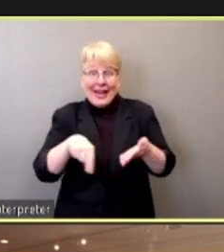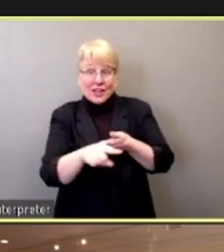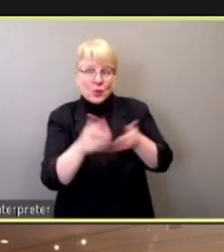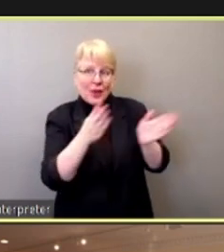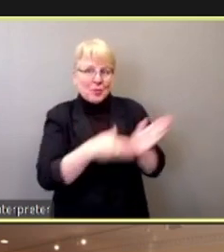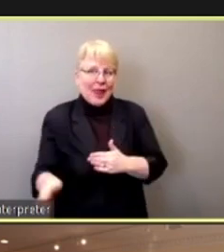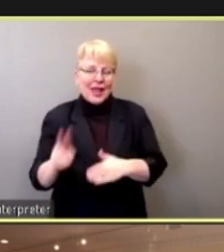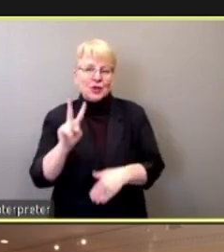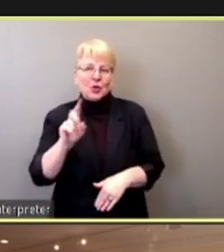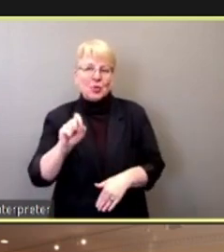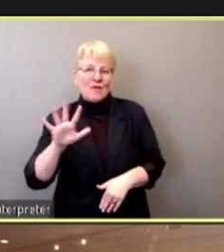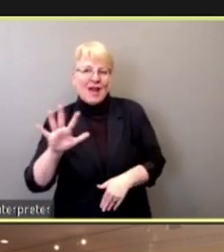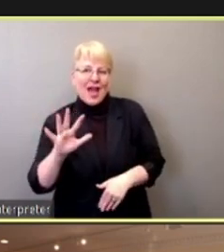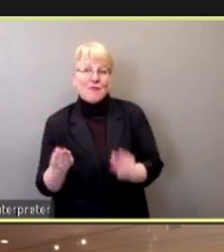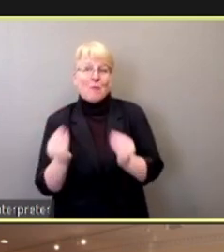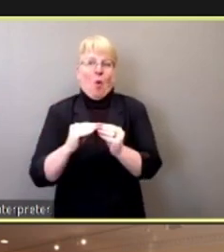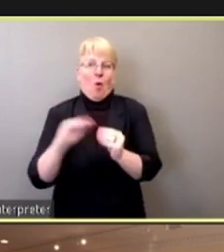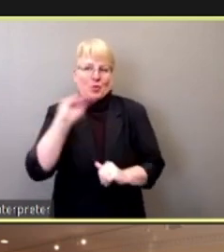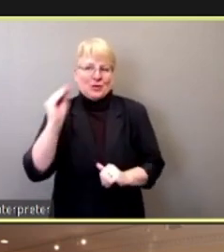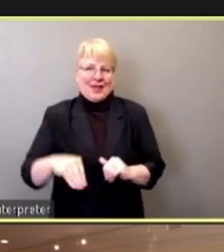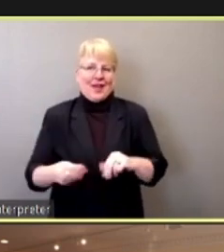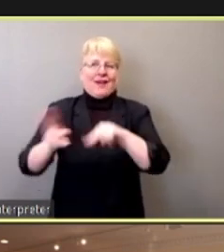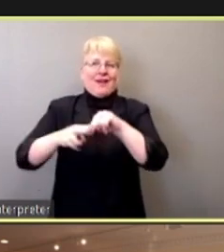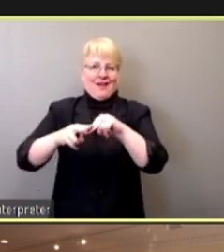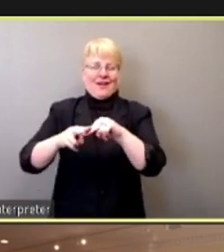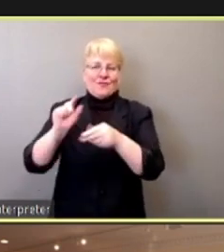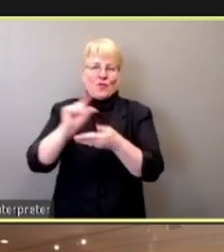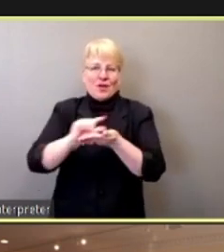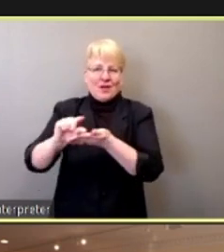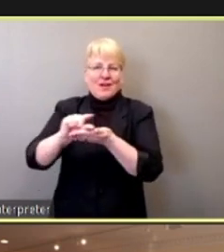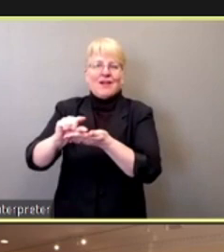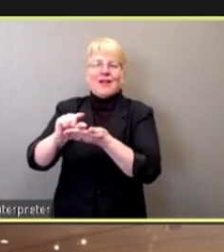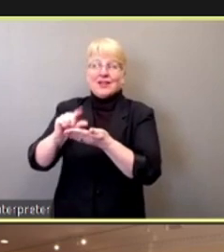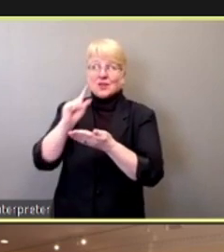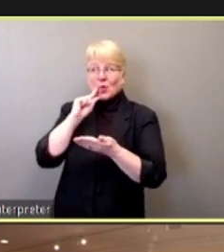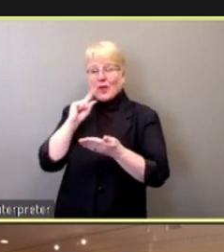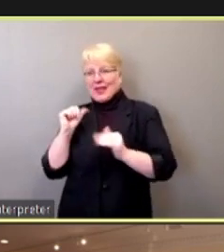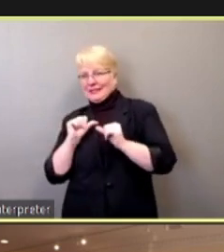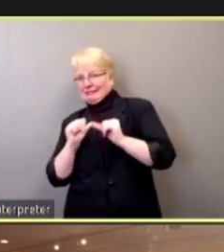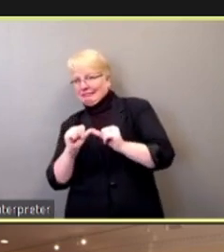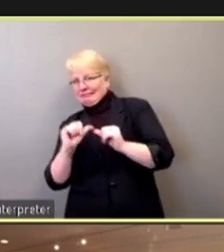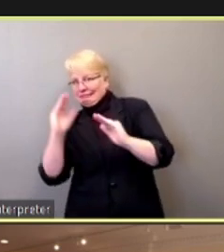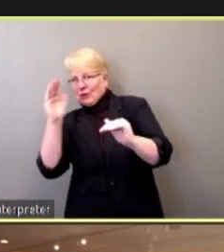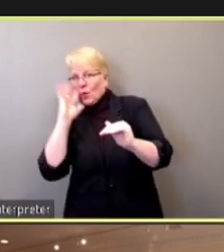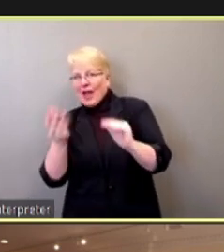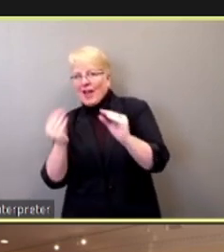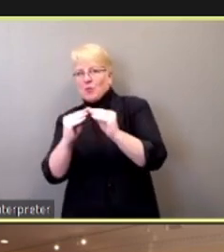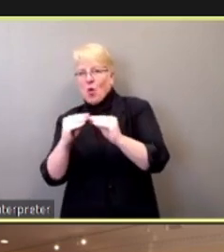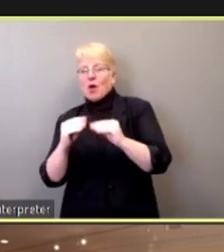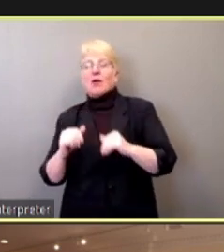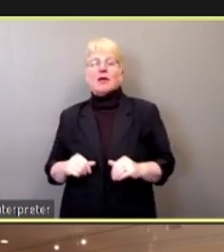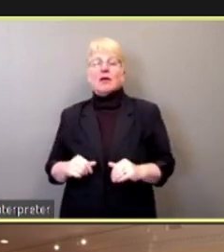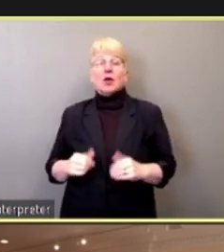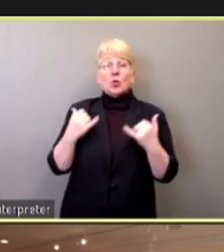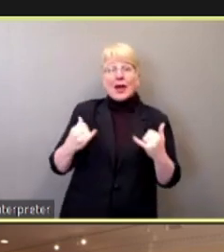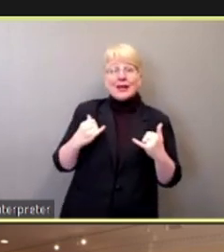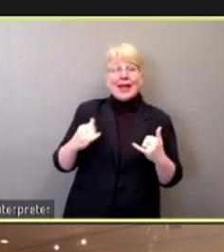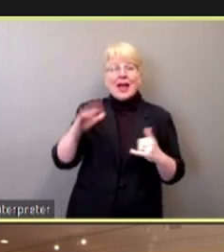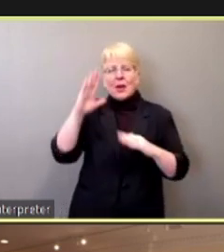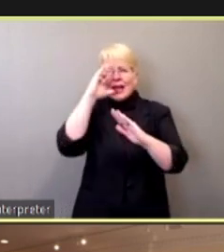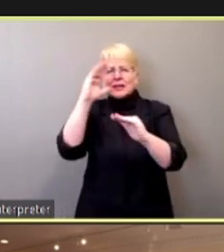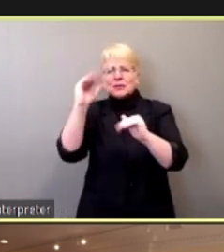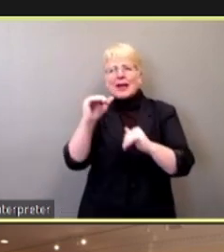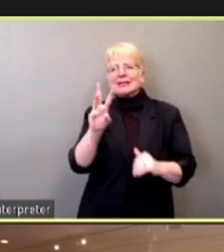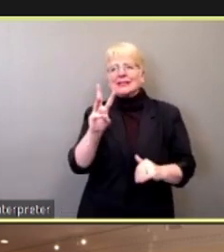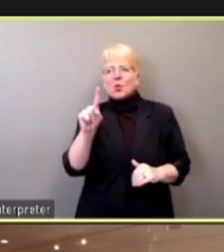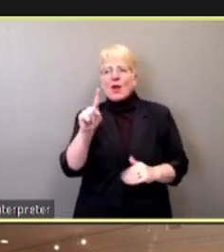2.5% increase. And we can continue to hope for more moving forward. Currently, we're expected to receive 61,000